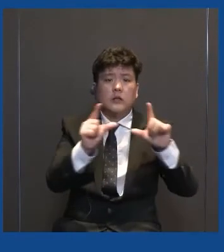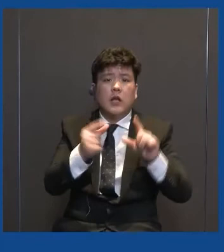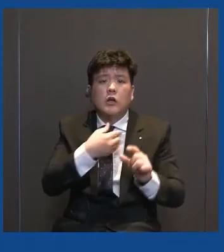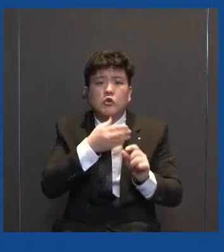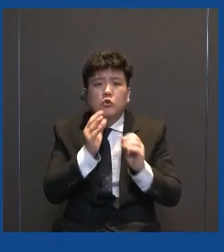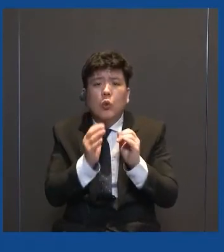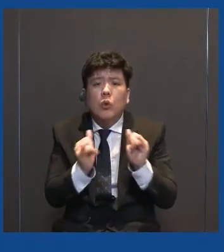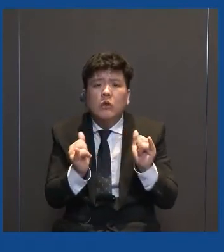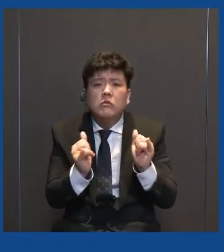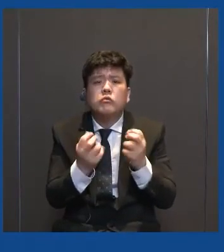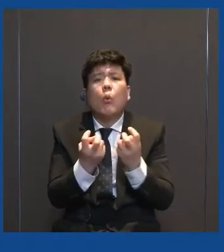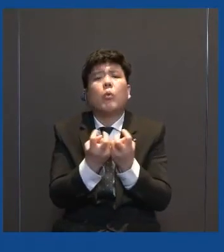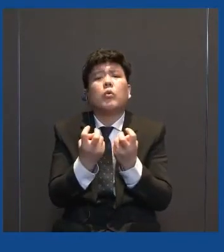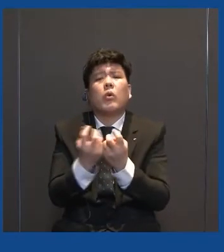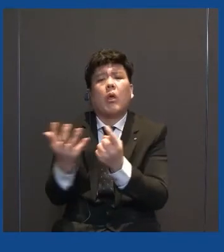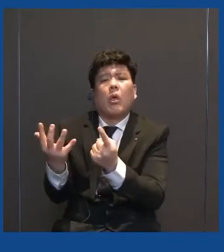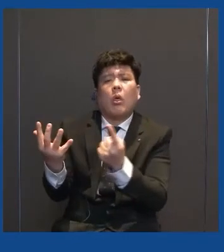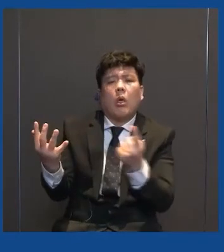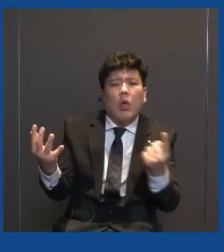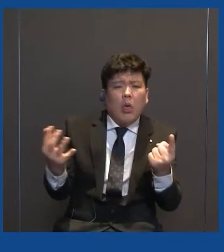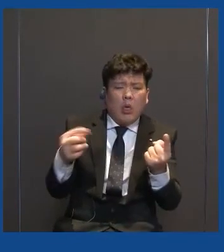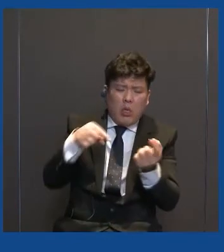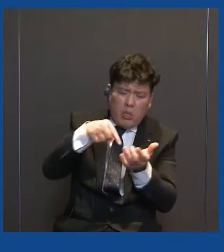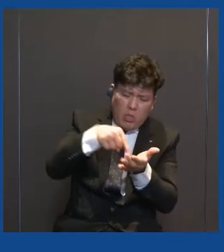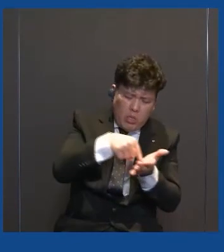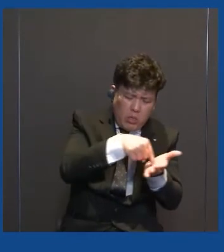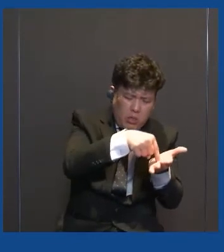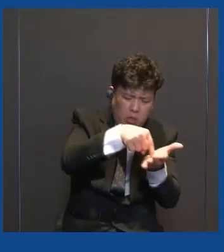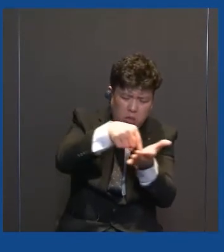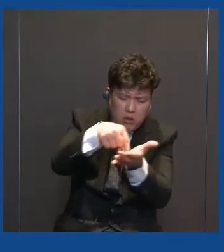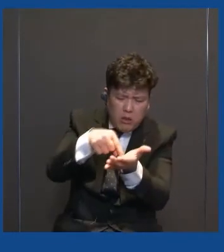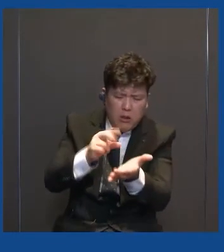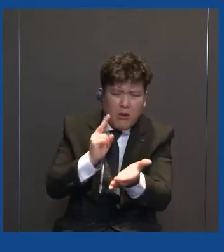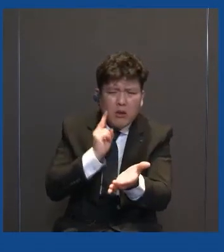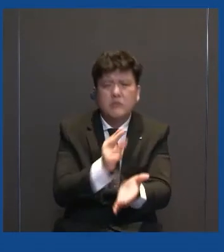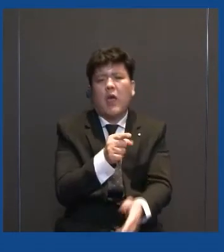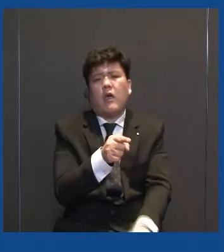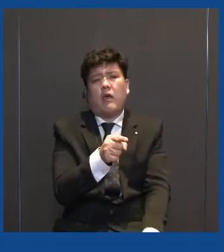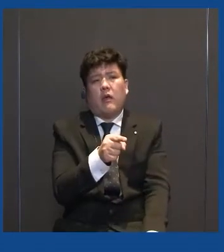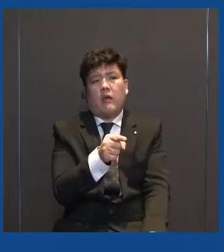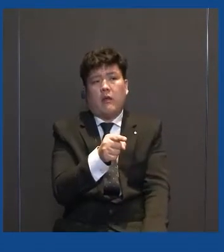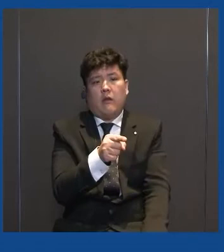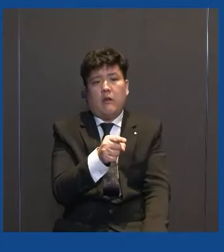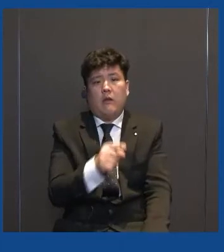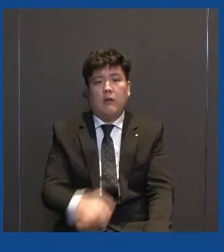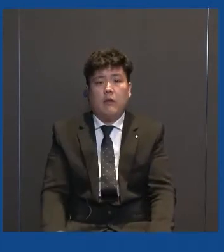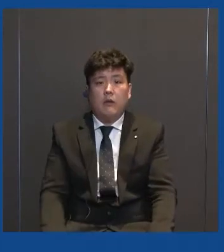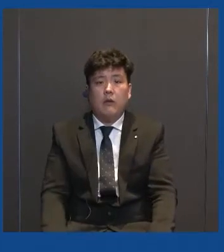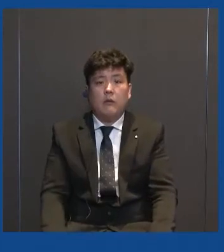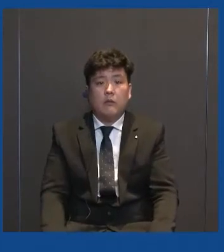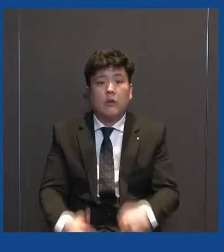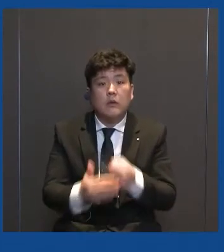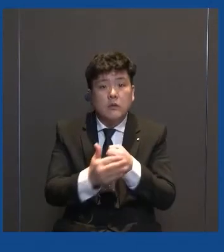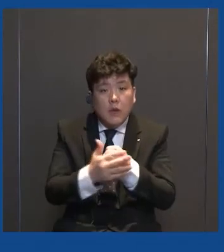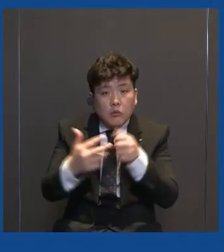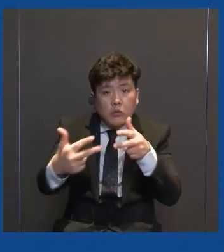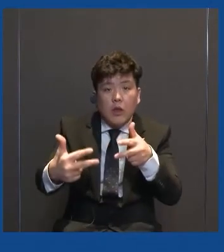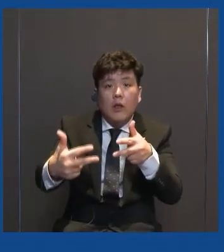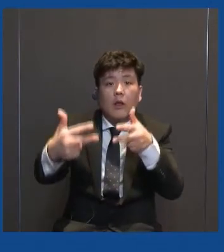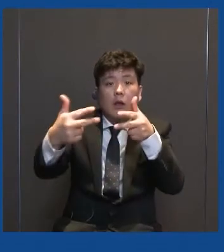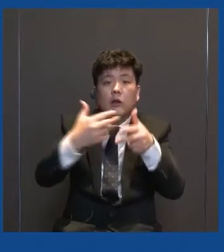But that's not easy, especially for those living alone. We just feel so isolated, so alone.